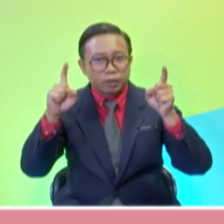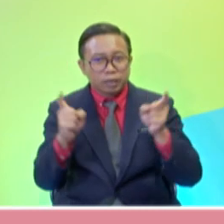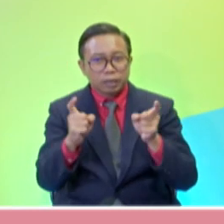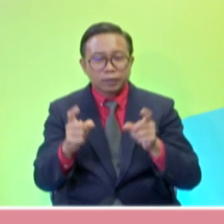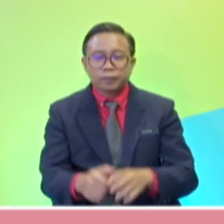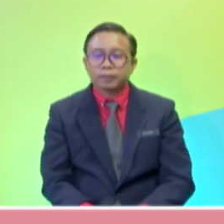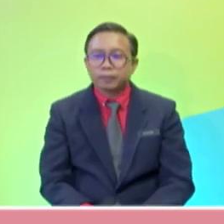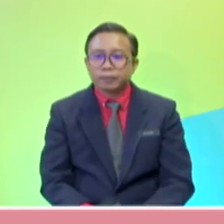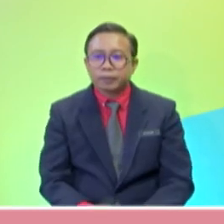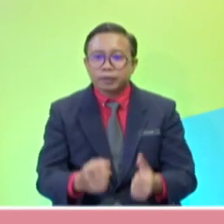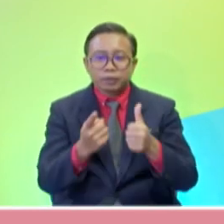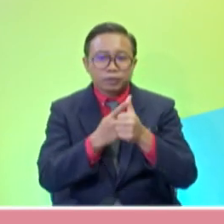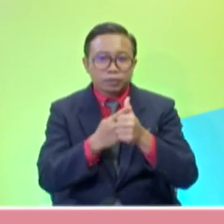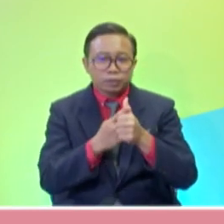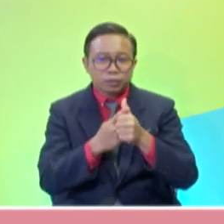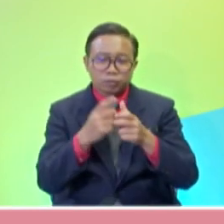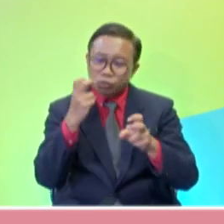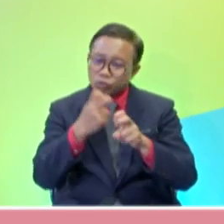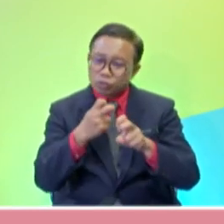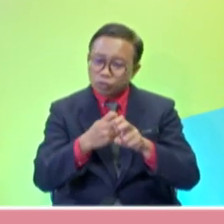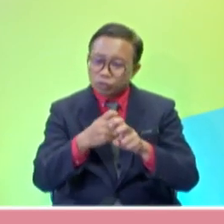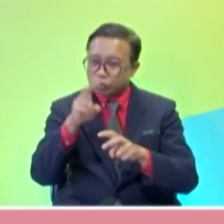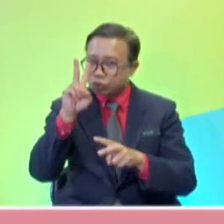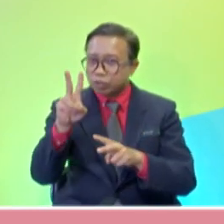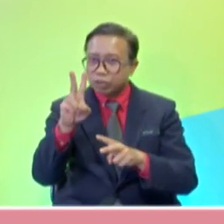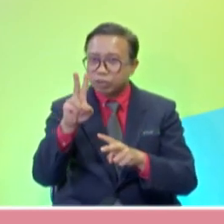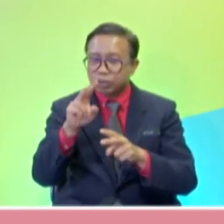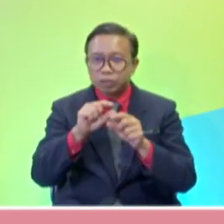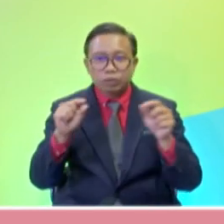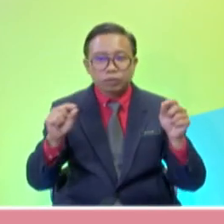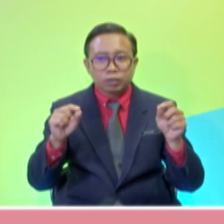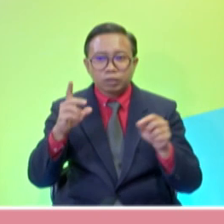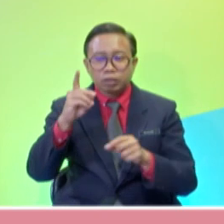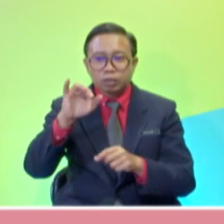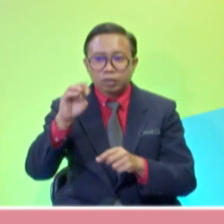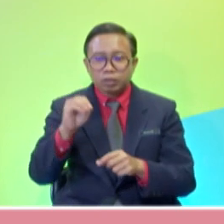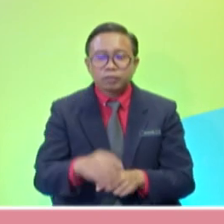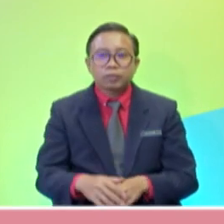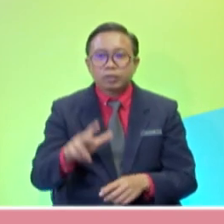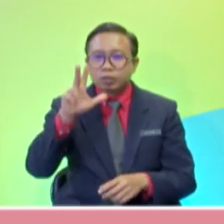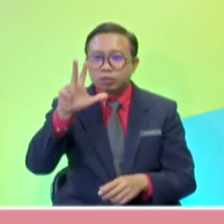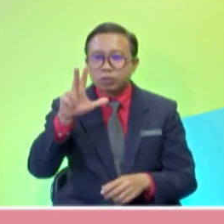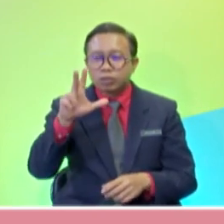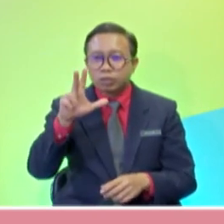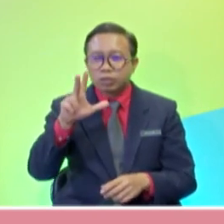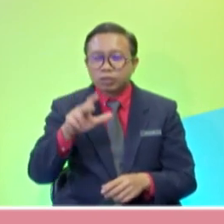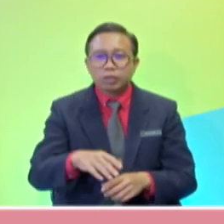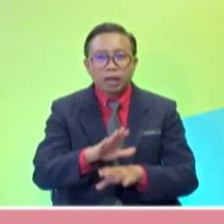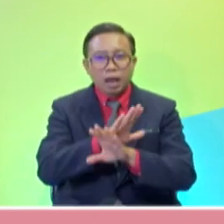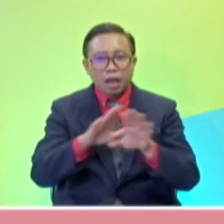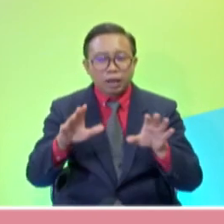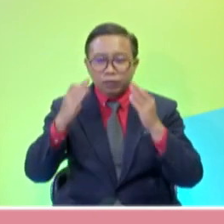Okay. First sentence, difficult. Second sentence, dim. The third sentence,